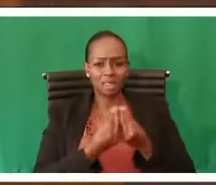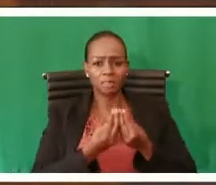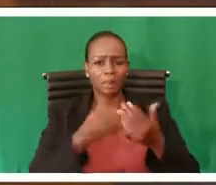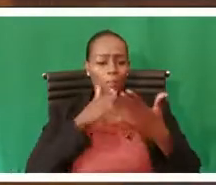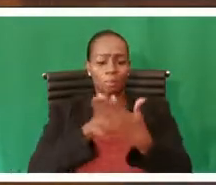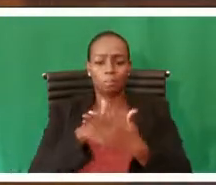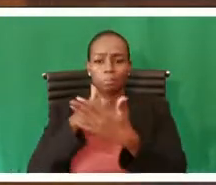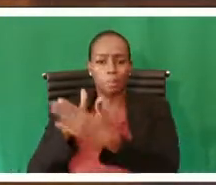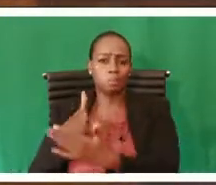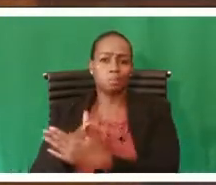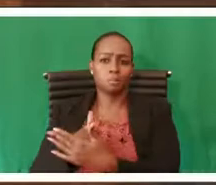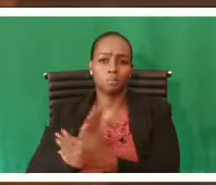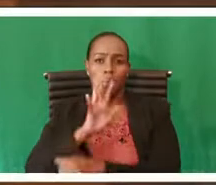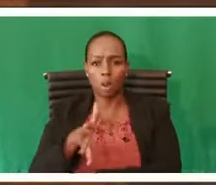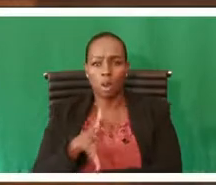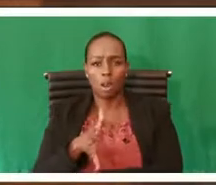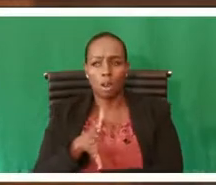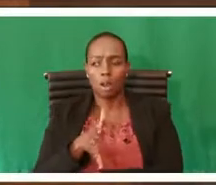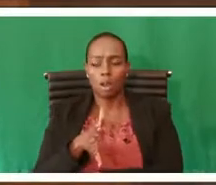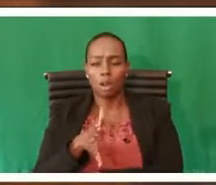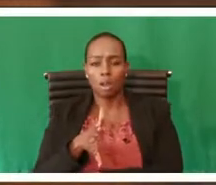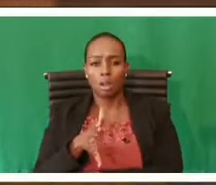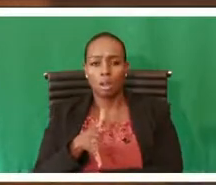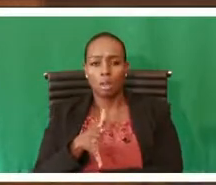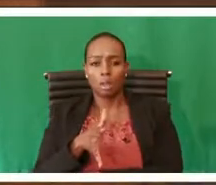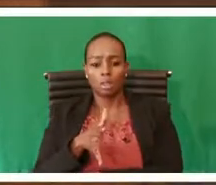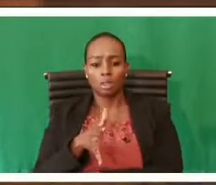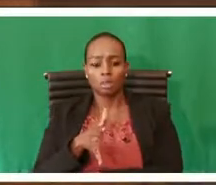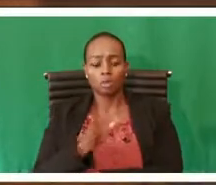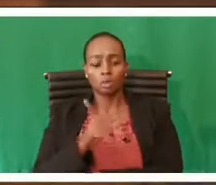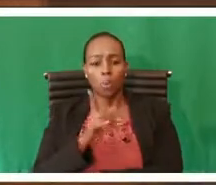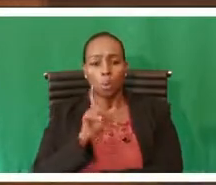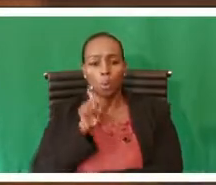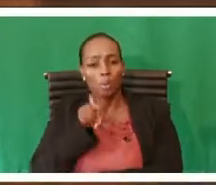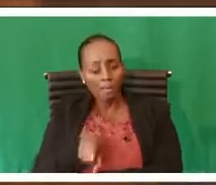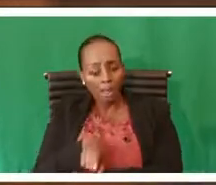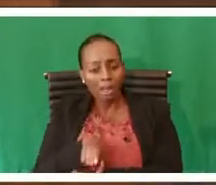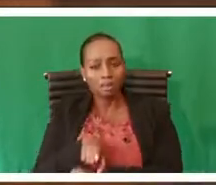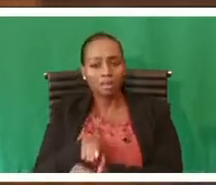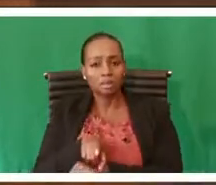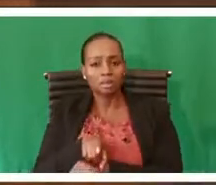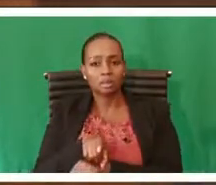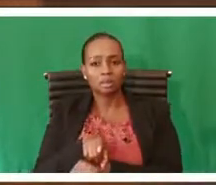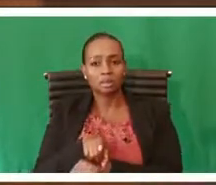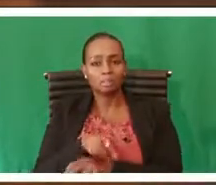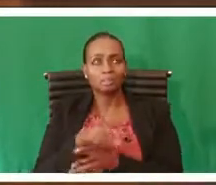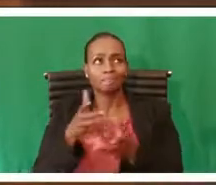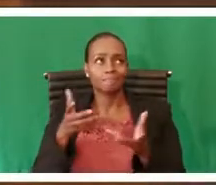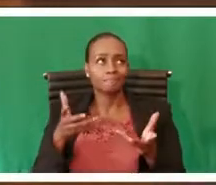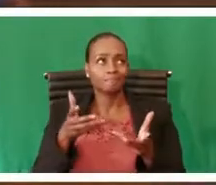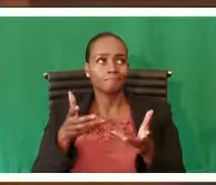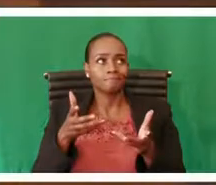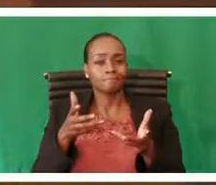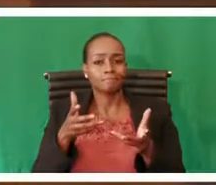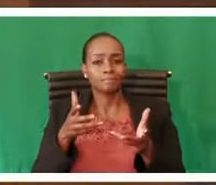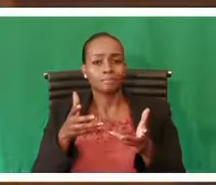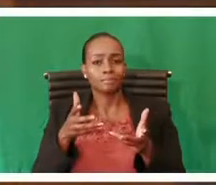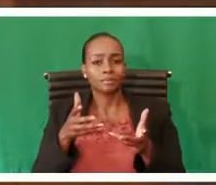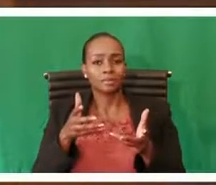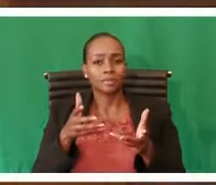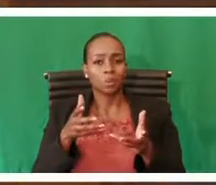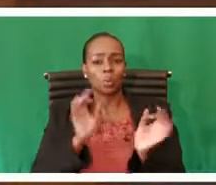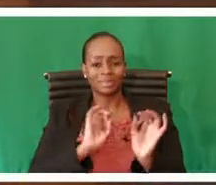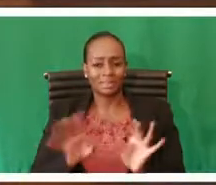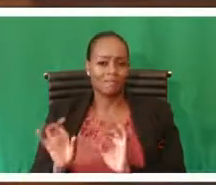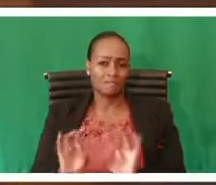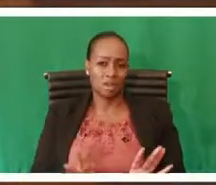an impact. We are going to have to juggle the four balls at the same time, and none